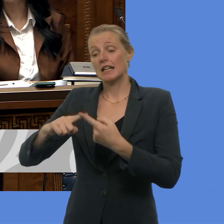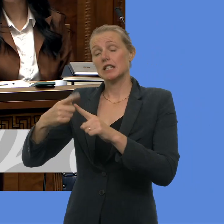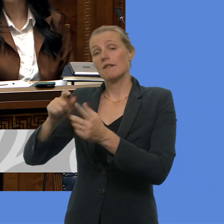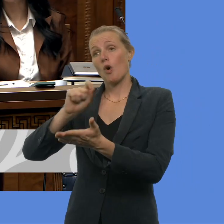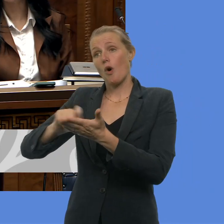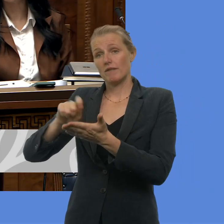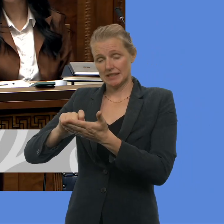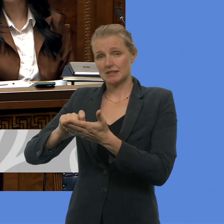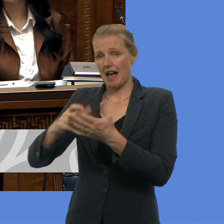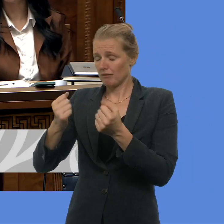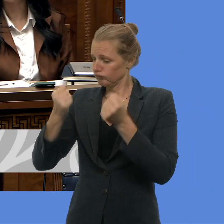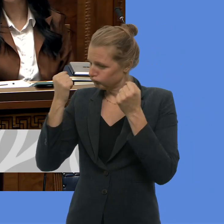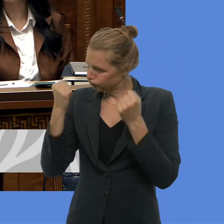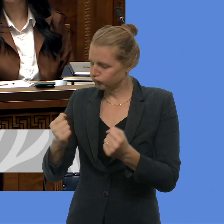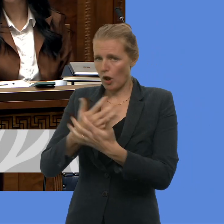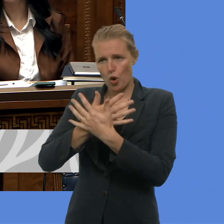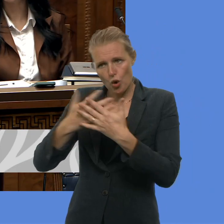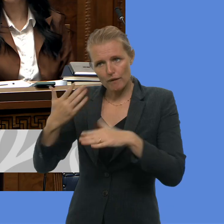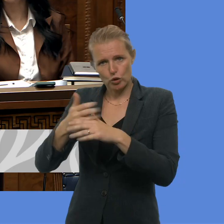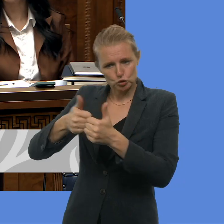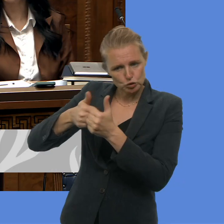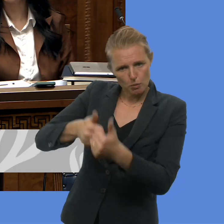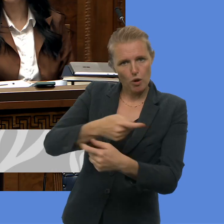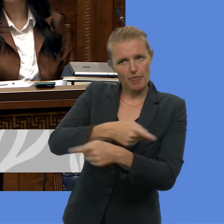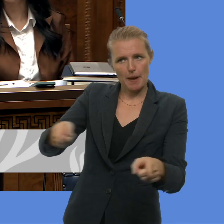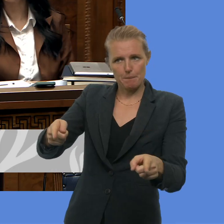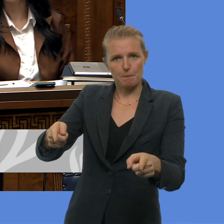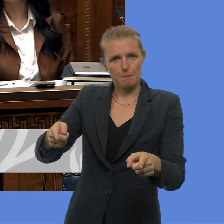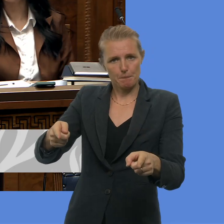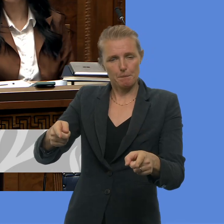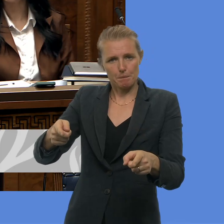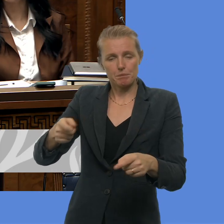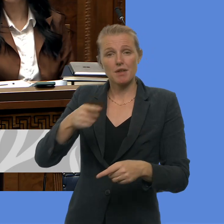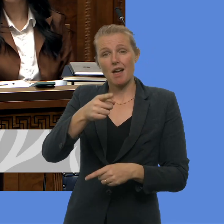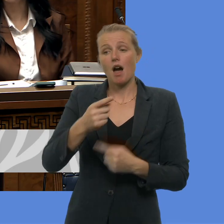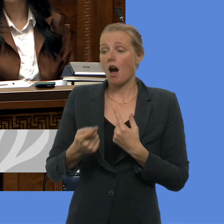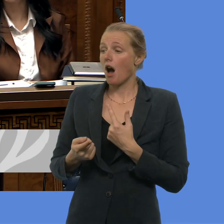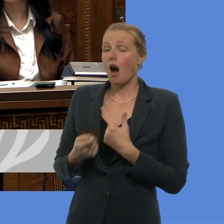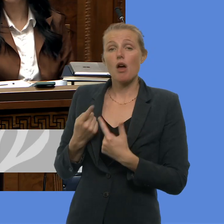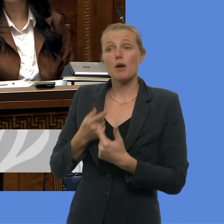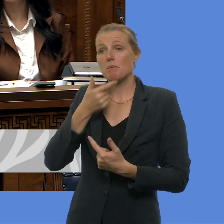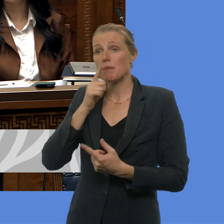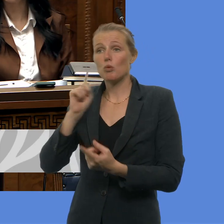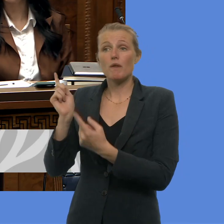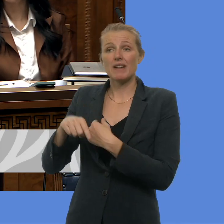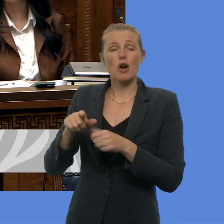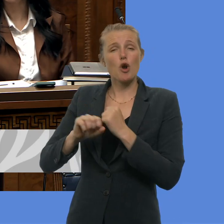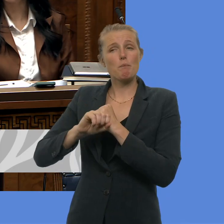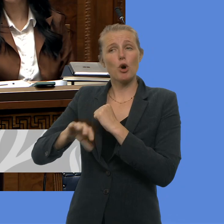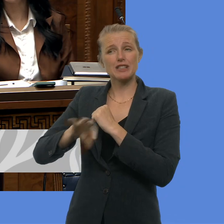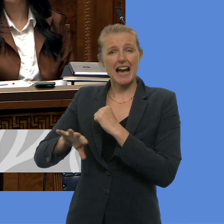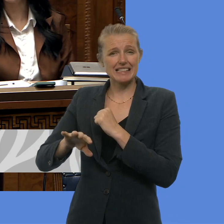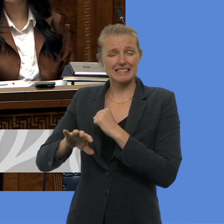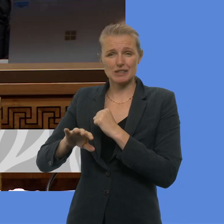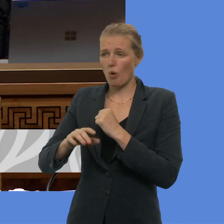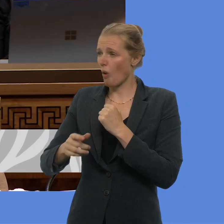of support for victims and survivors, and we will continue to do so. The comments reflected by other commentators in a podcast or